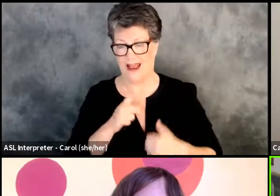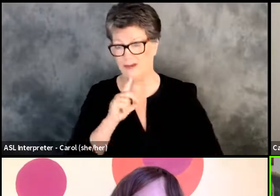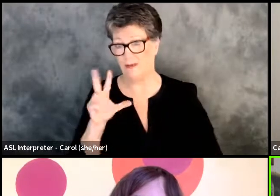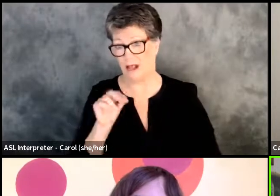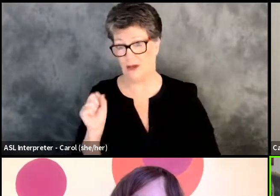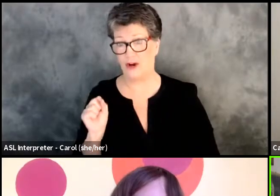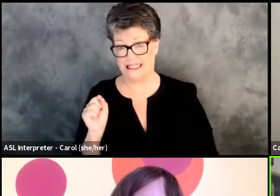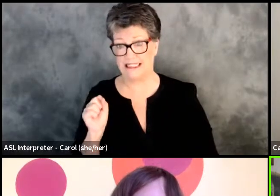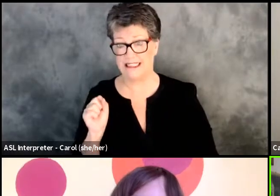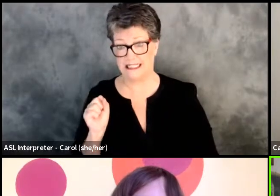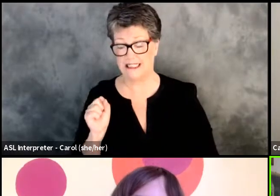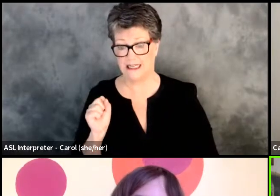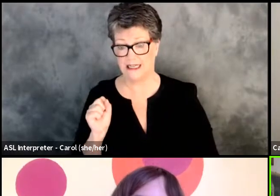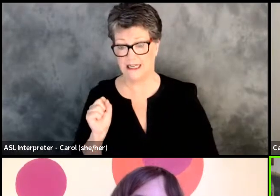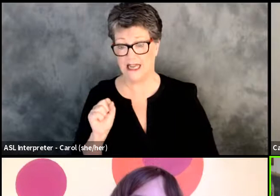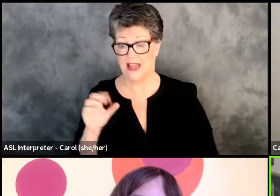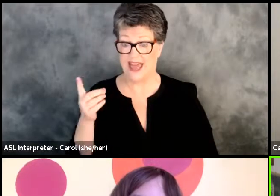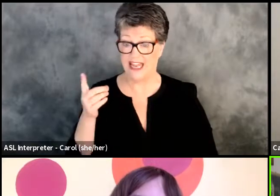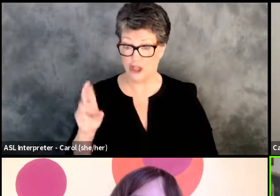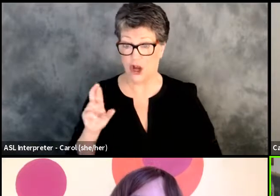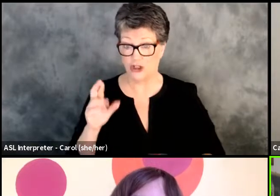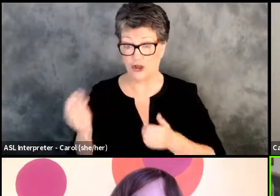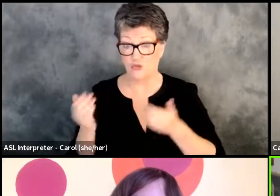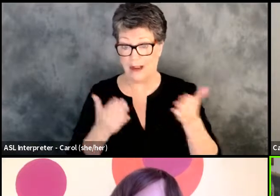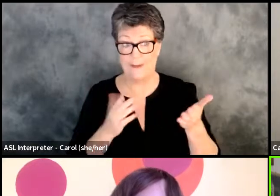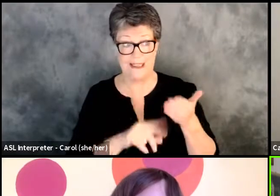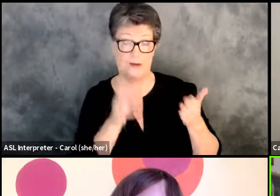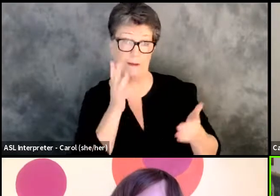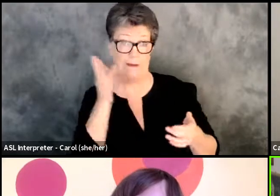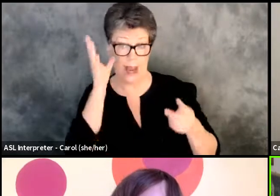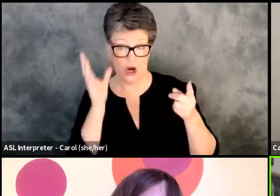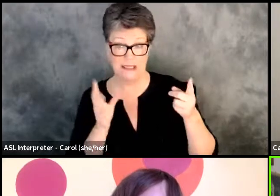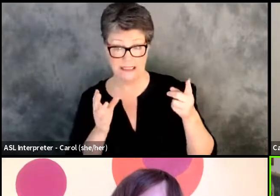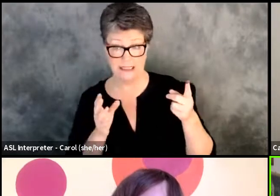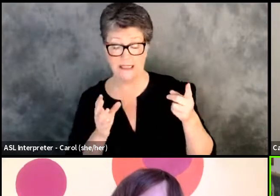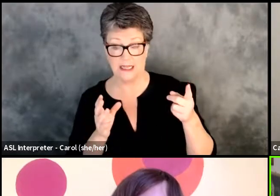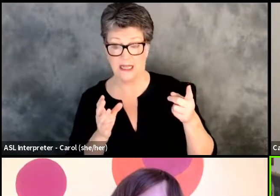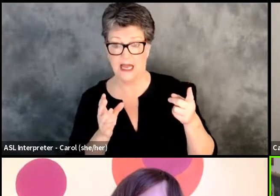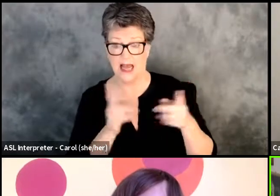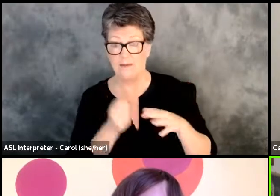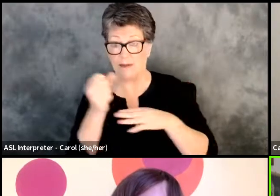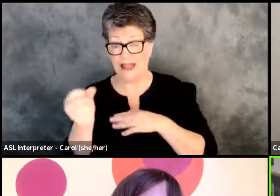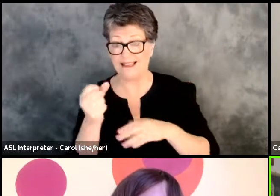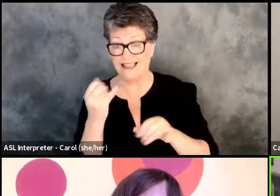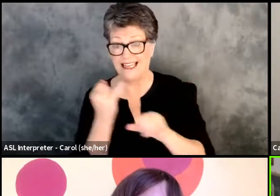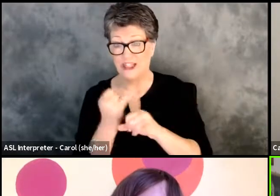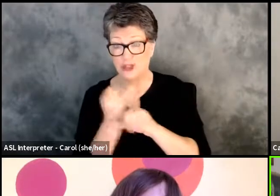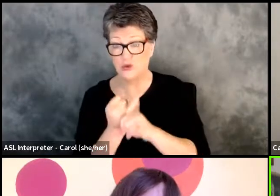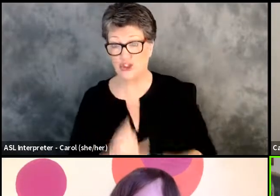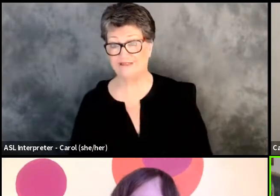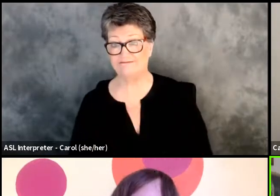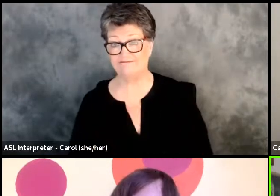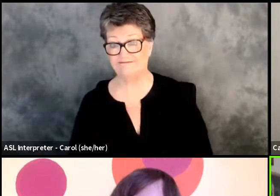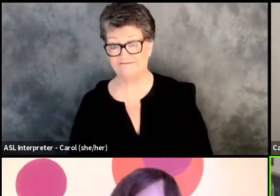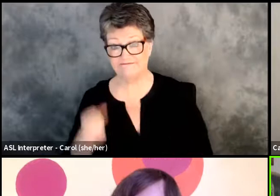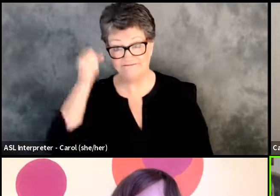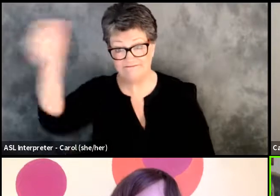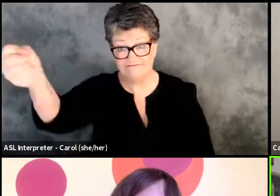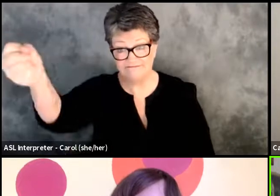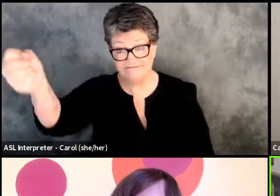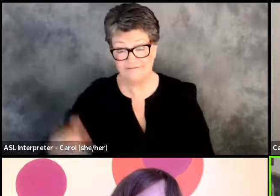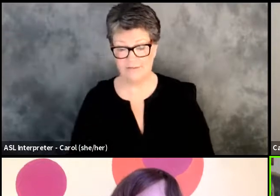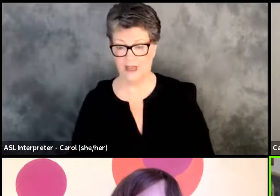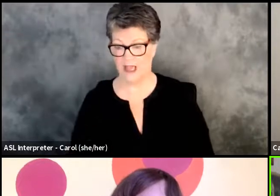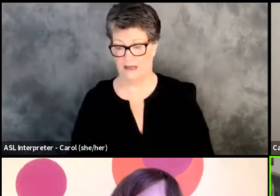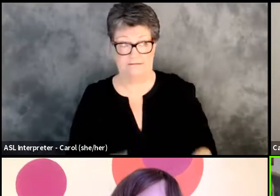30s, that a doctor had recommended to my parents that I be placed in an institution. I